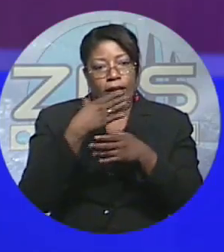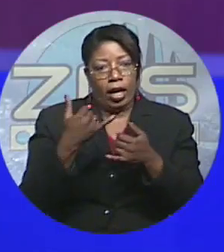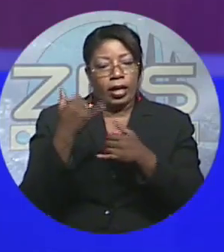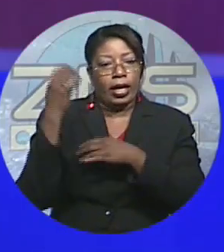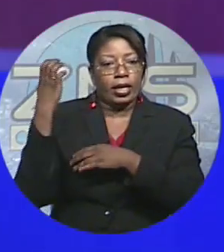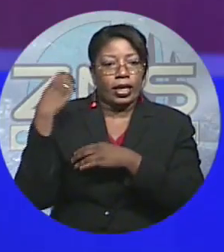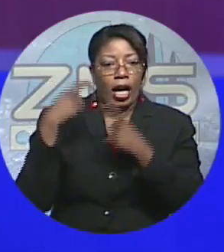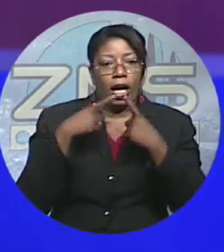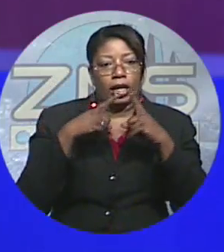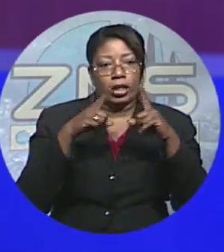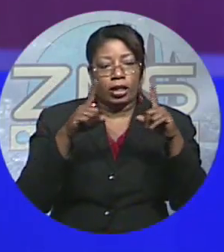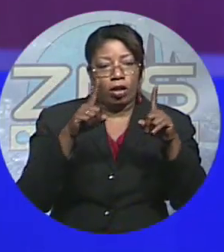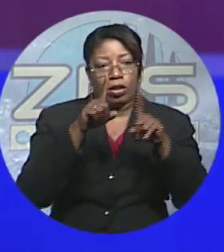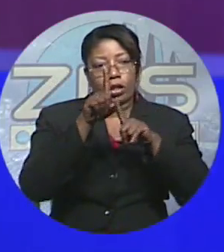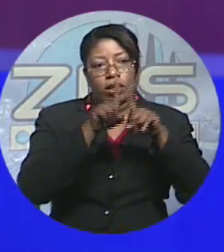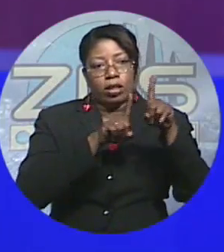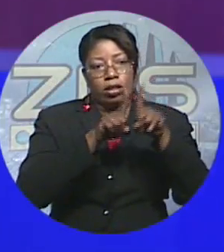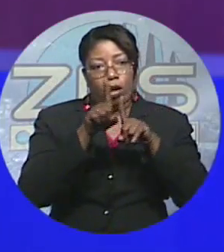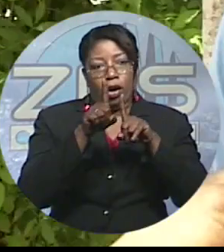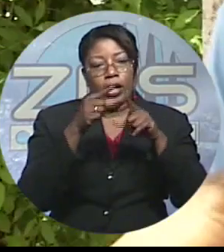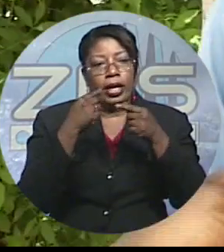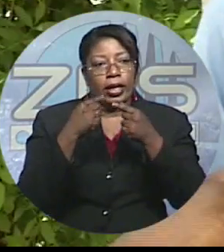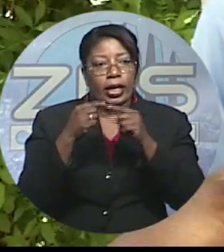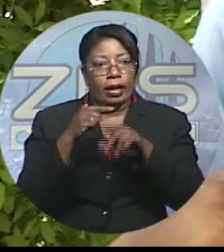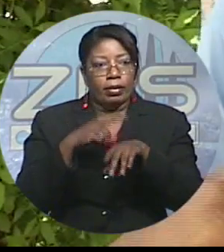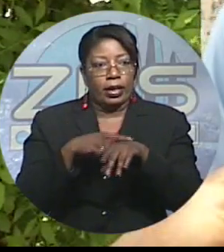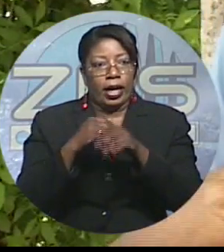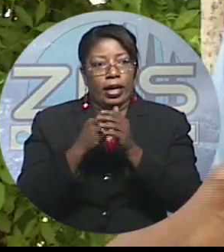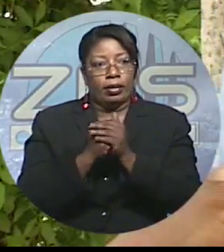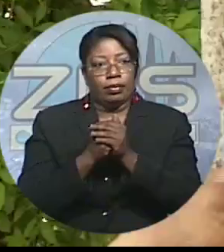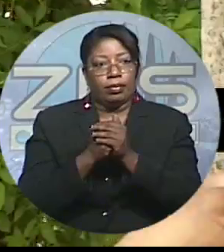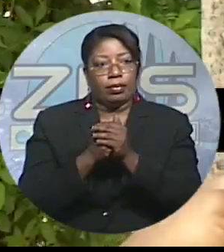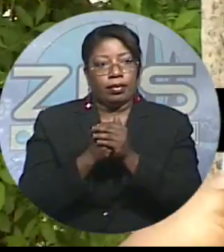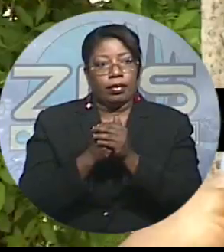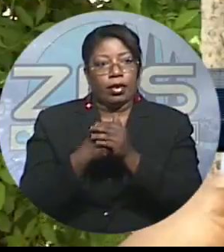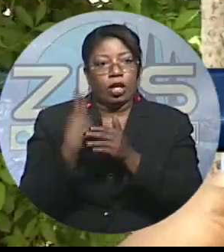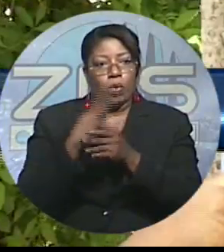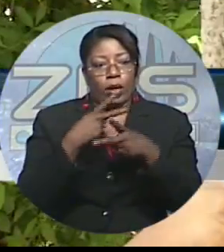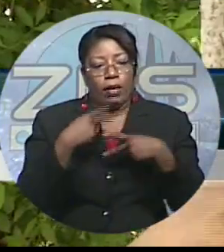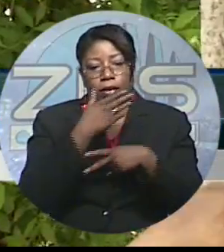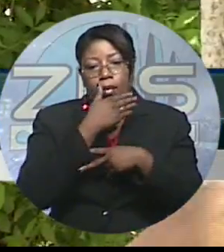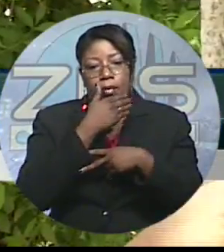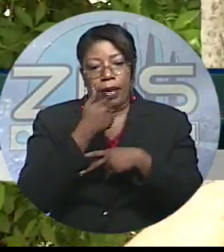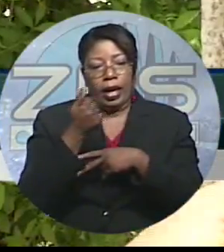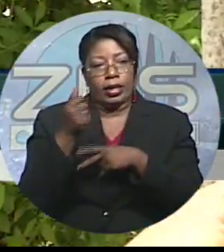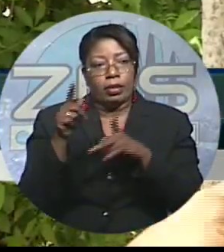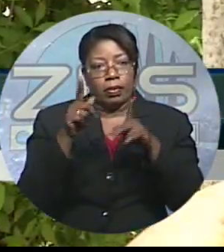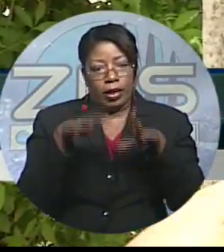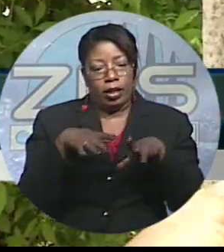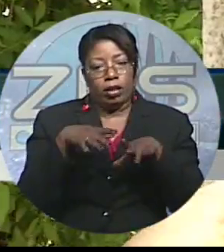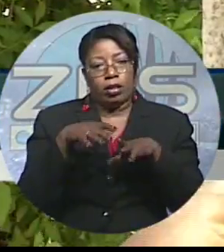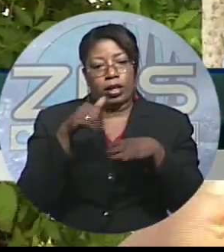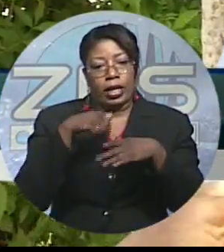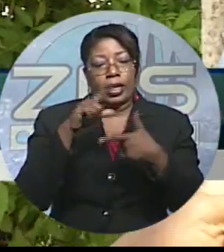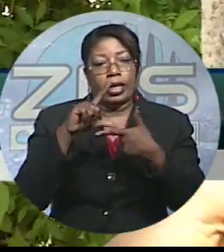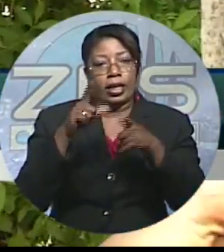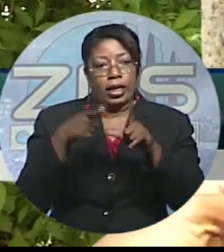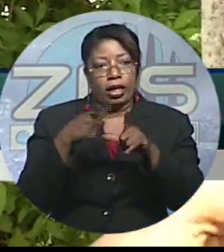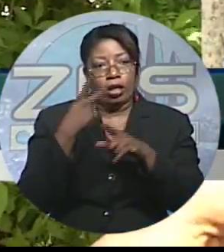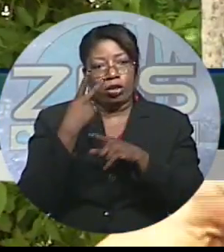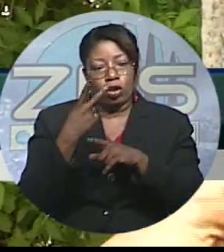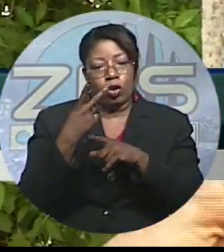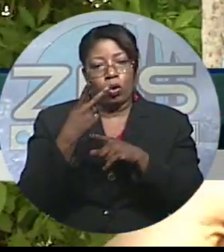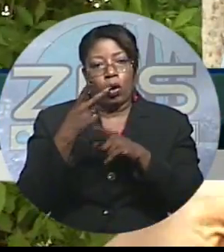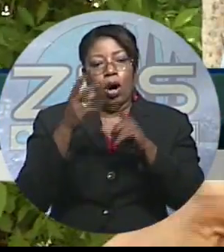announced the All-Star Games. We have some of the best players in the league out of 700 people. We have two